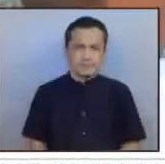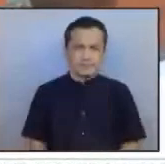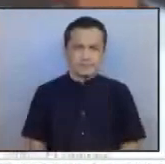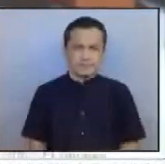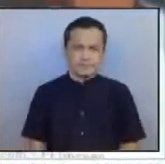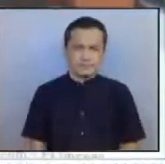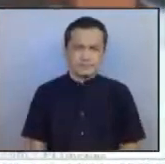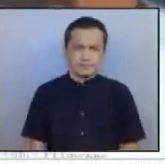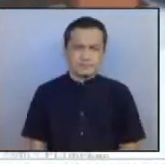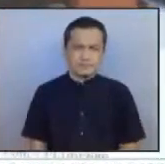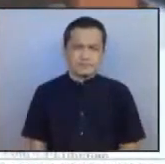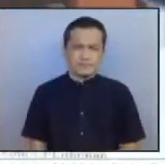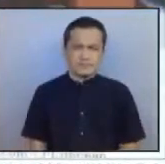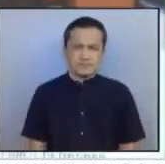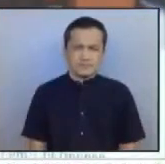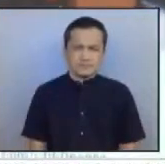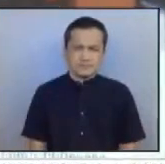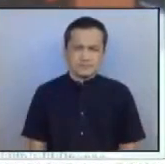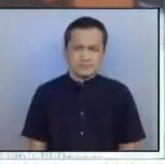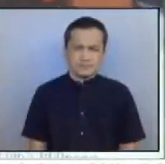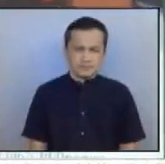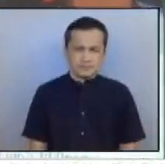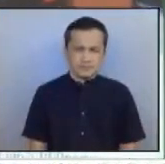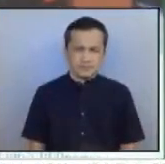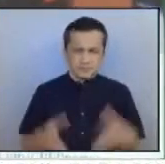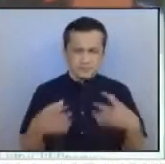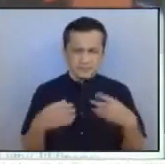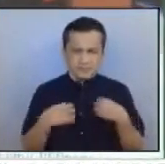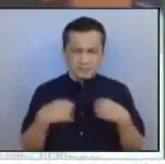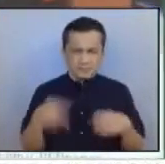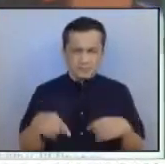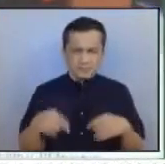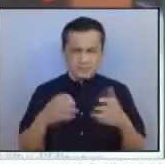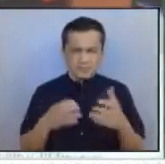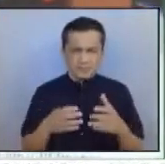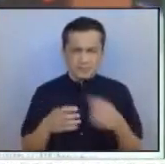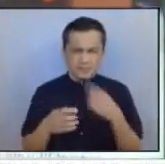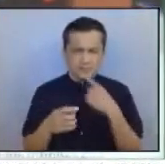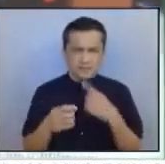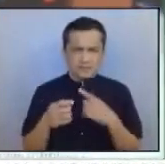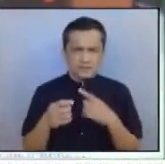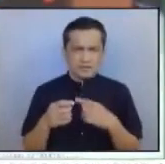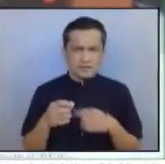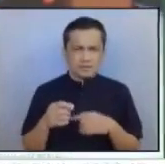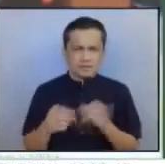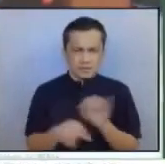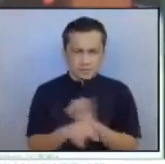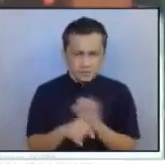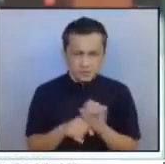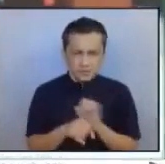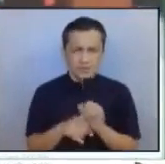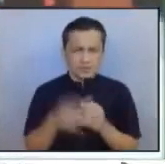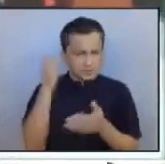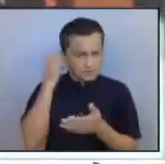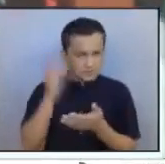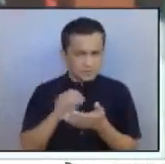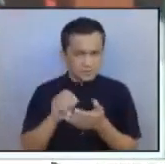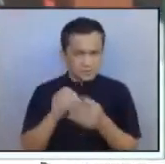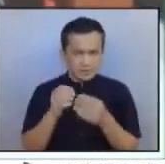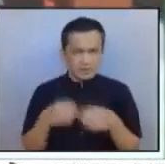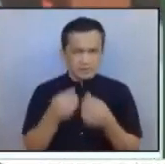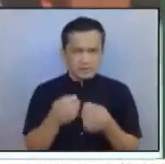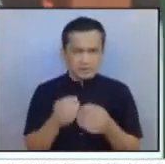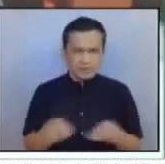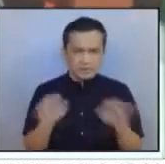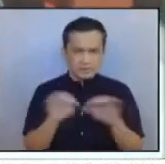I think these classes are a conscious effort by the Secretariat to provide an impetus towards us as lawmakers